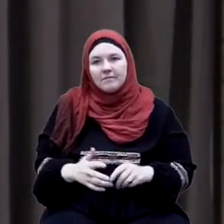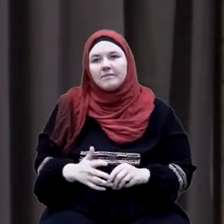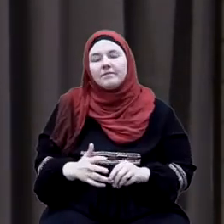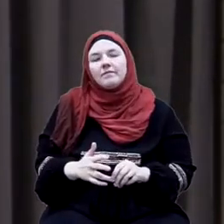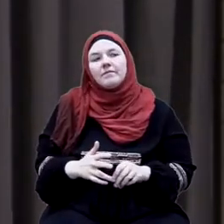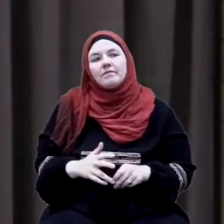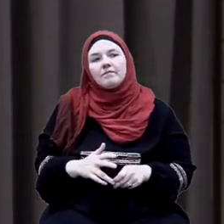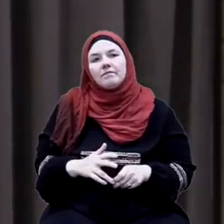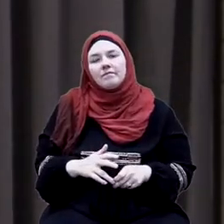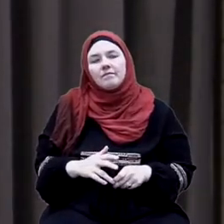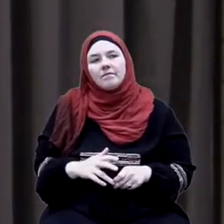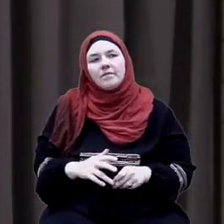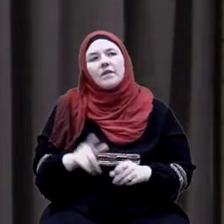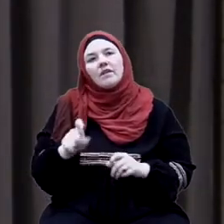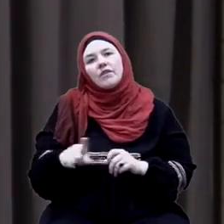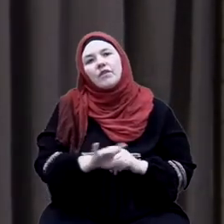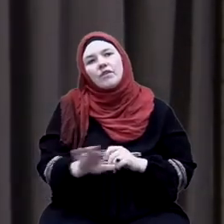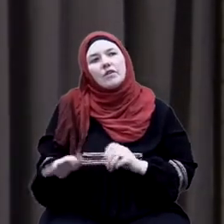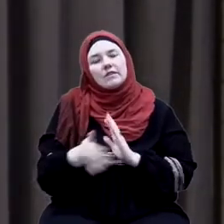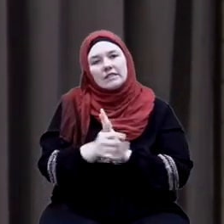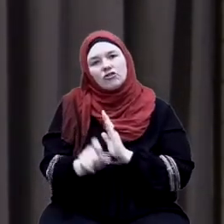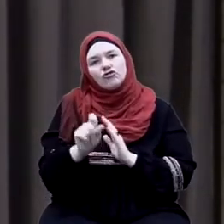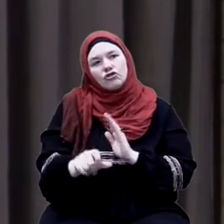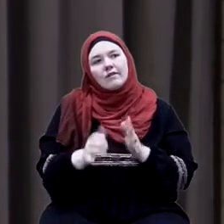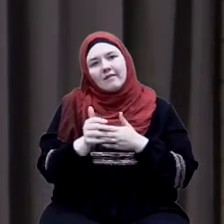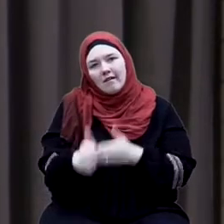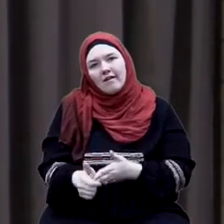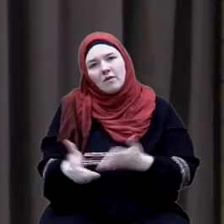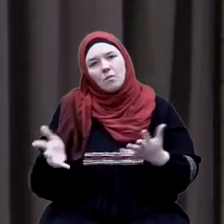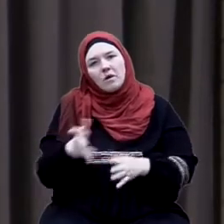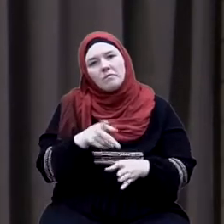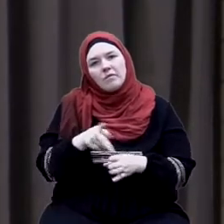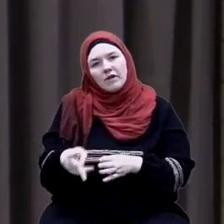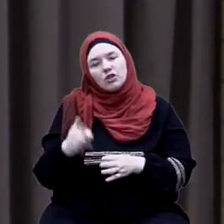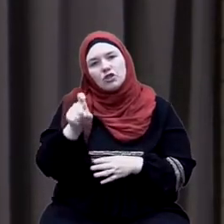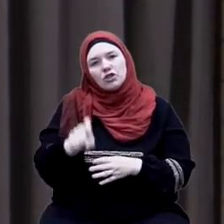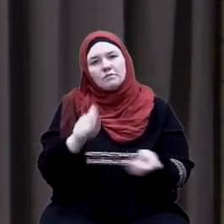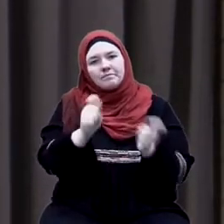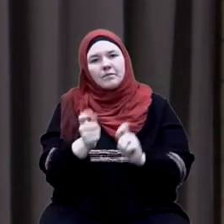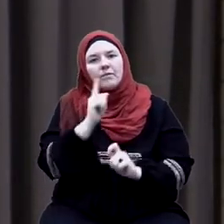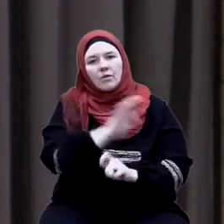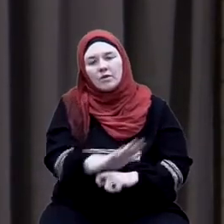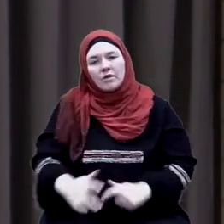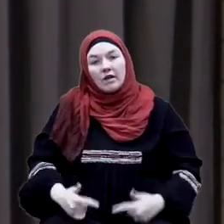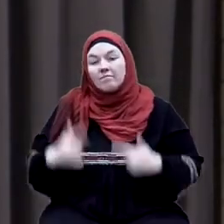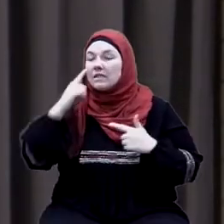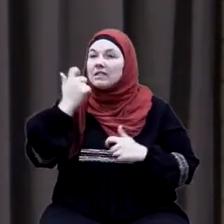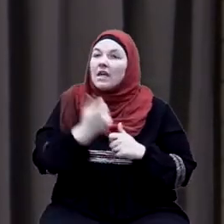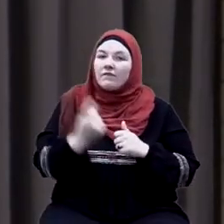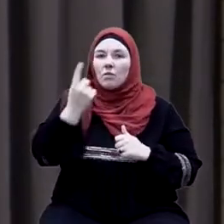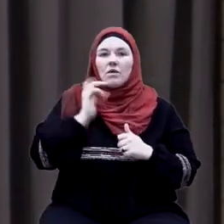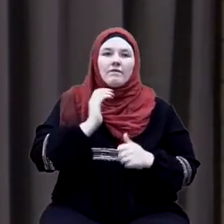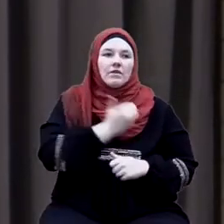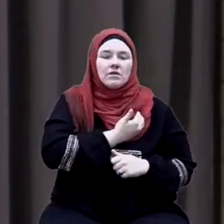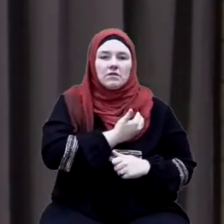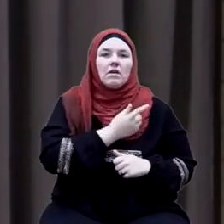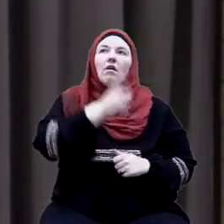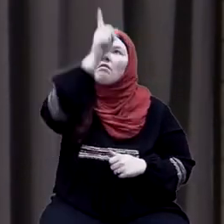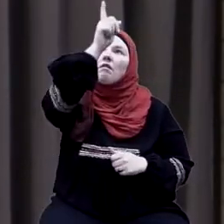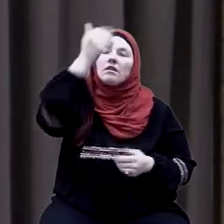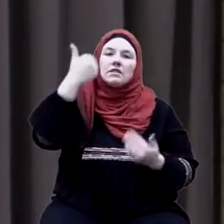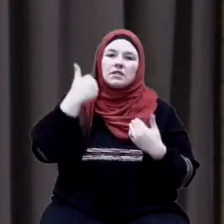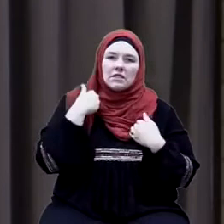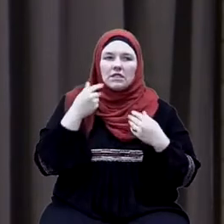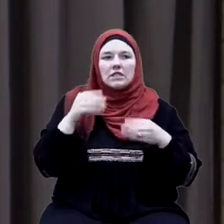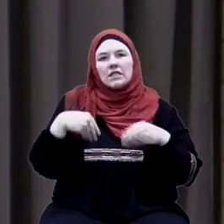Their skills should guide them as to what profession they should adapt for their life. Because every one of us, Allah has given